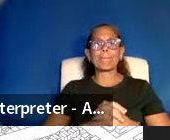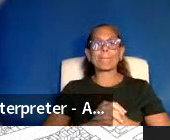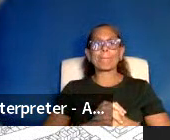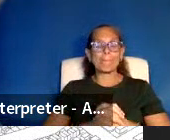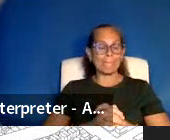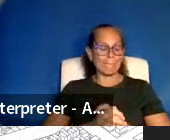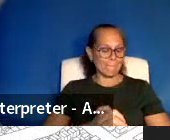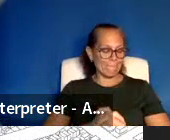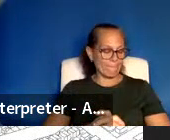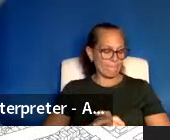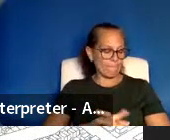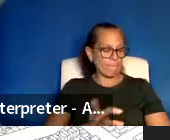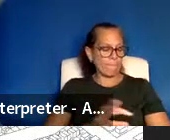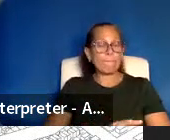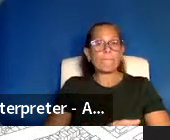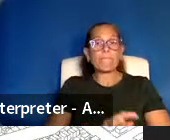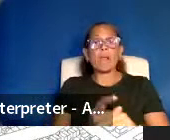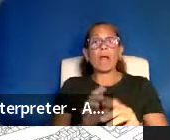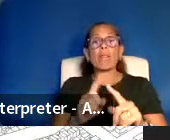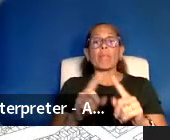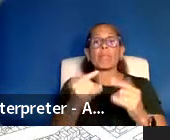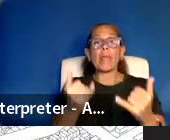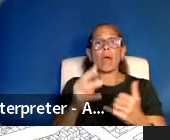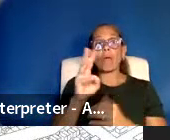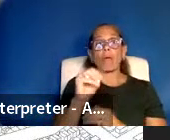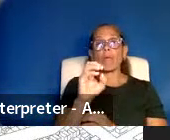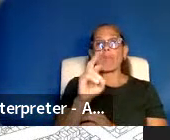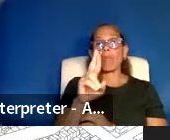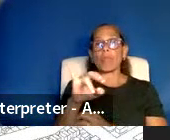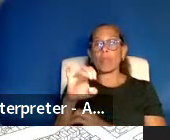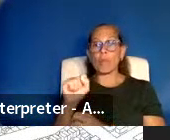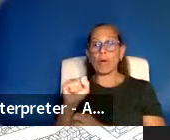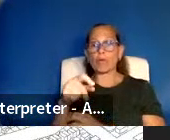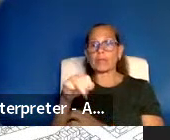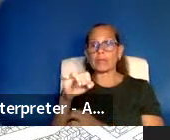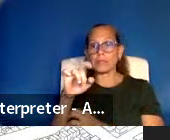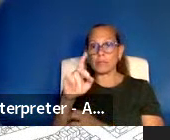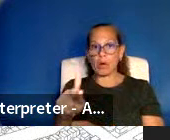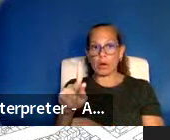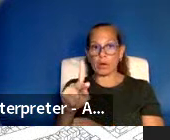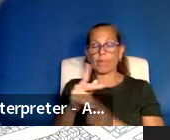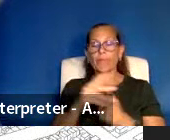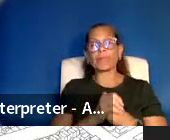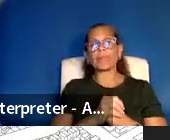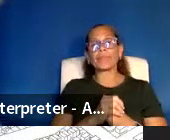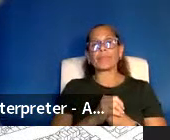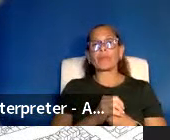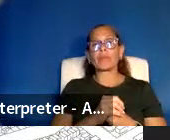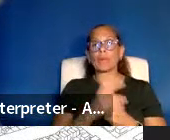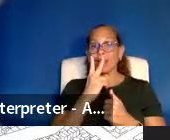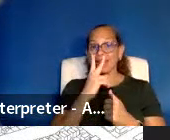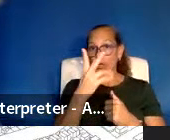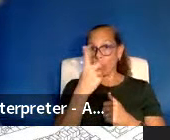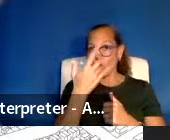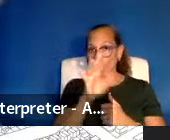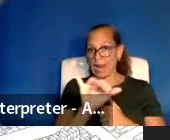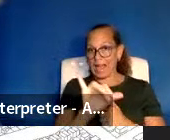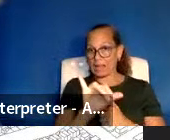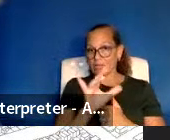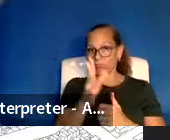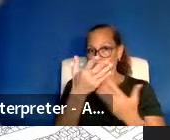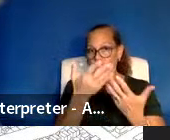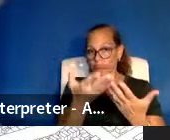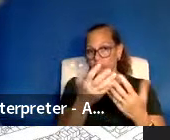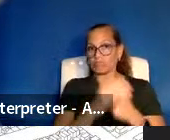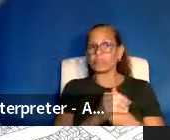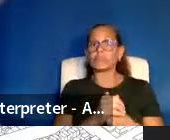And then we move over to the Morris Park Station area. Here you can see how the Morris Park Station area might look like in the future.